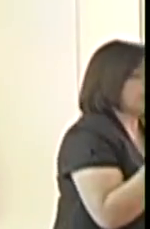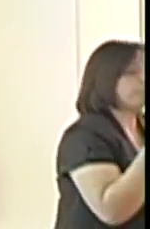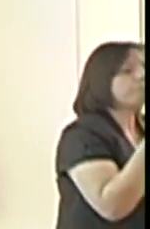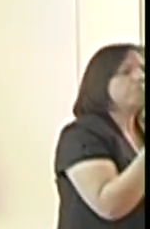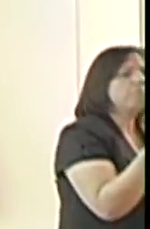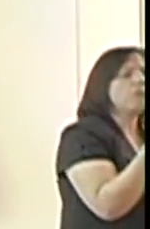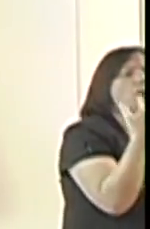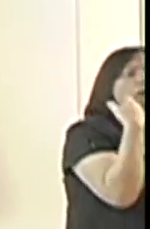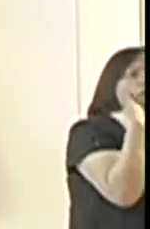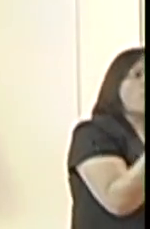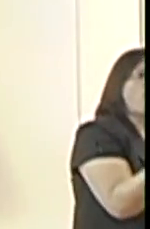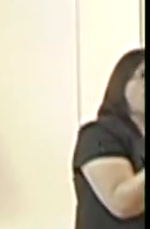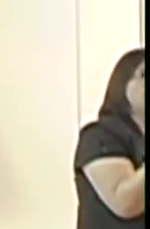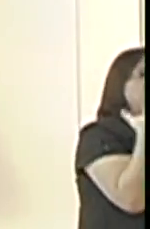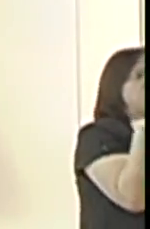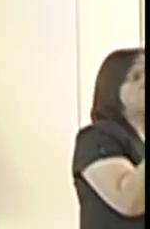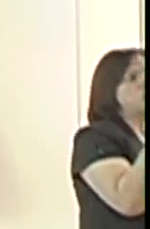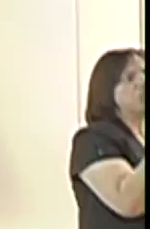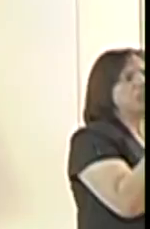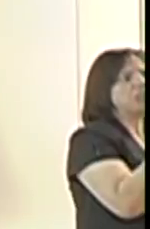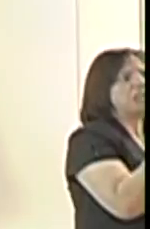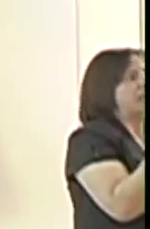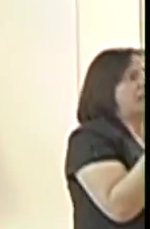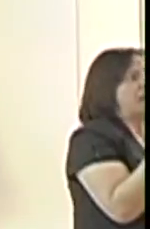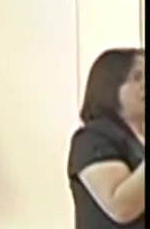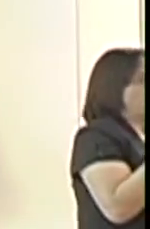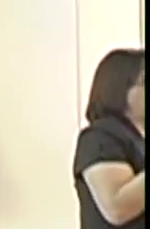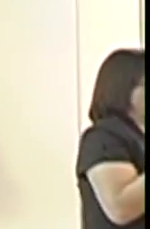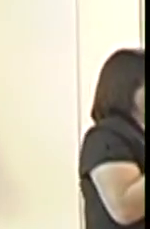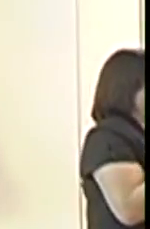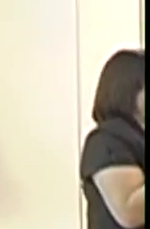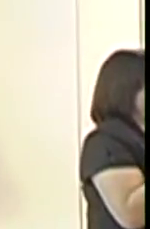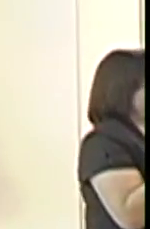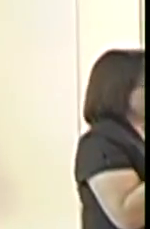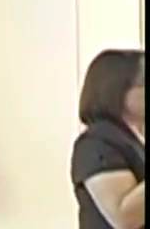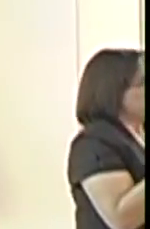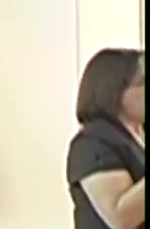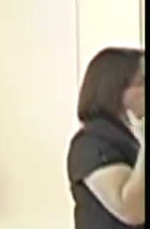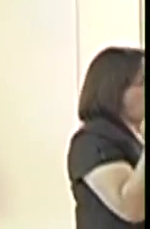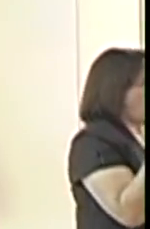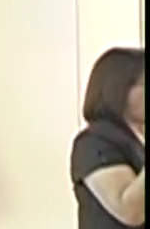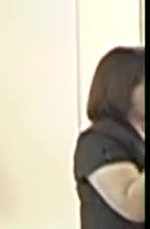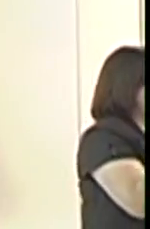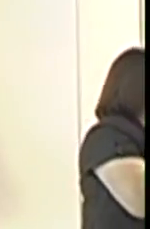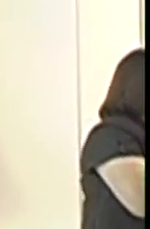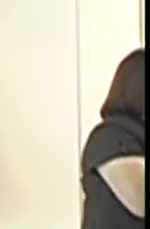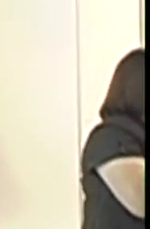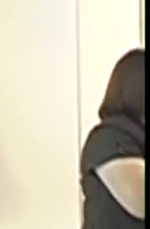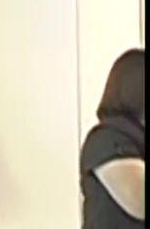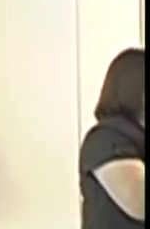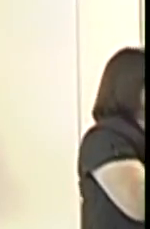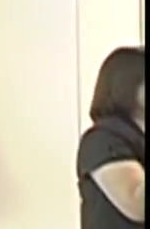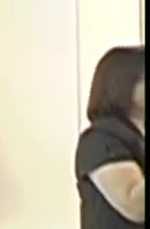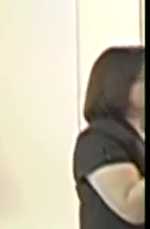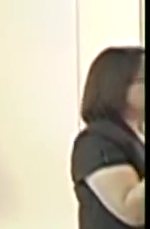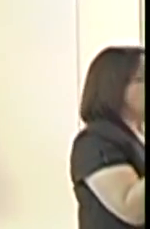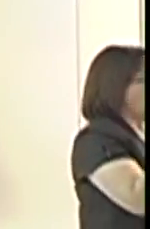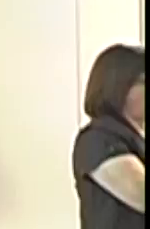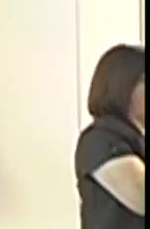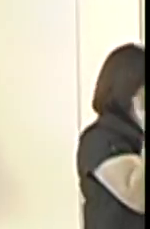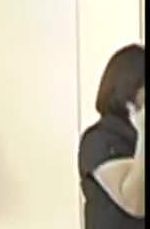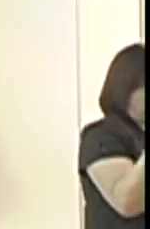these studies some modality effects and non-effects. We see that words and reference are assigned to distinct sensory